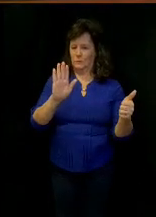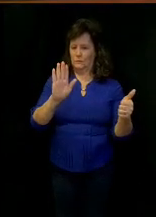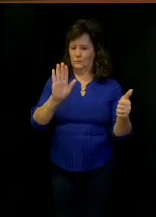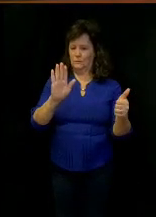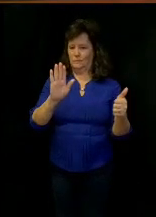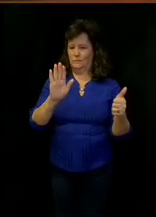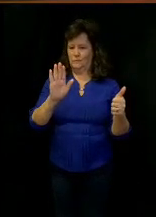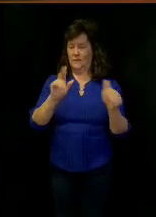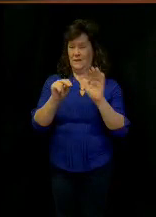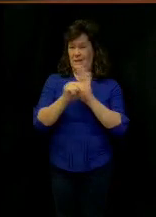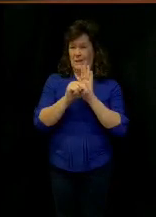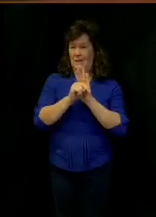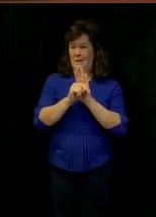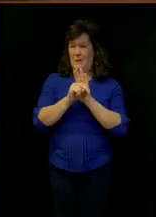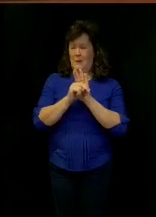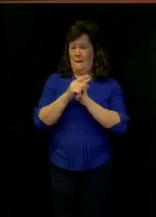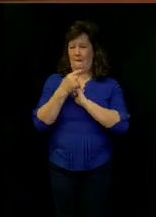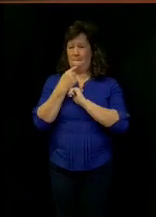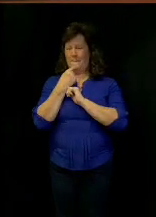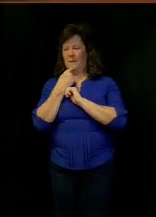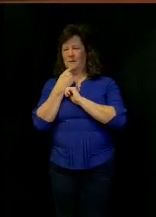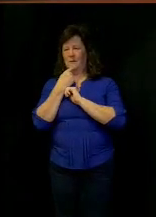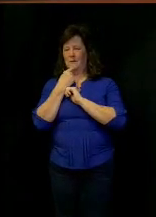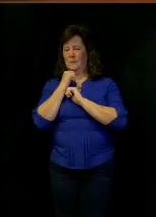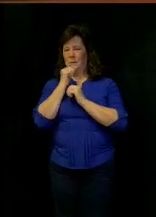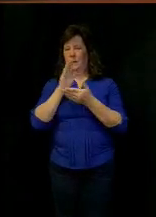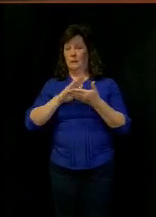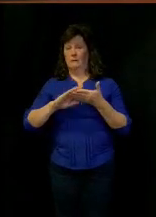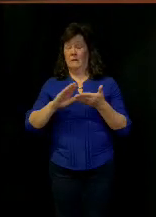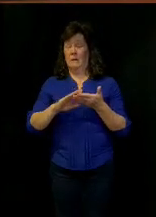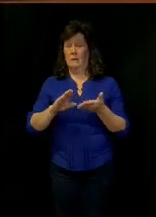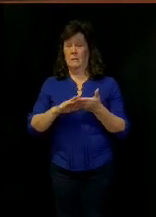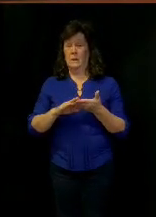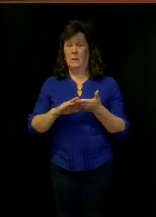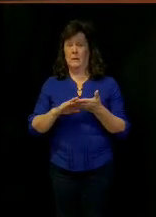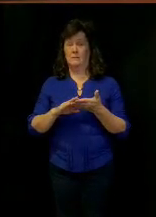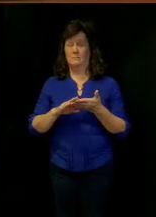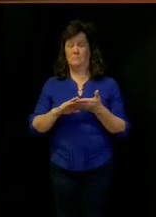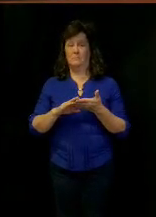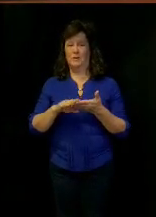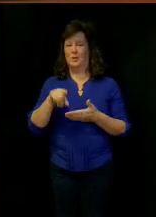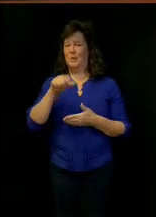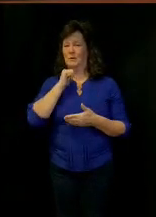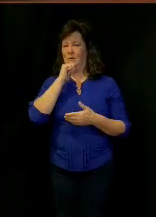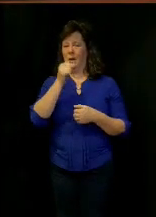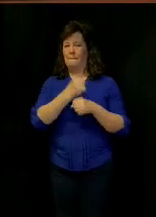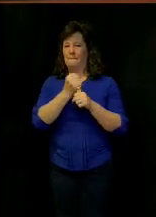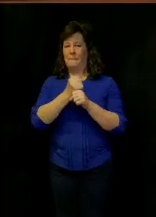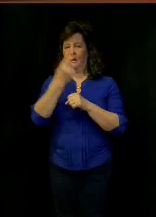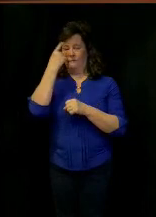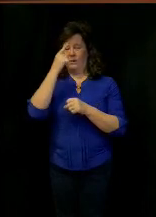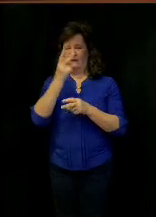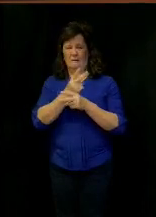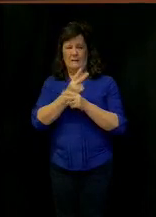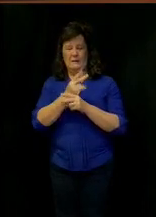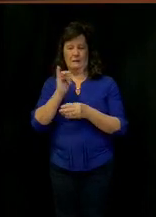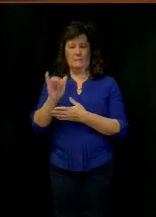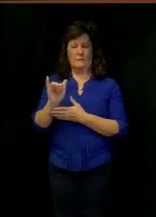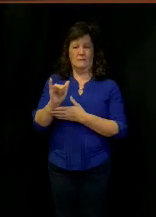That negativity, that bitterness, that unforgiveness is pouring out. Listen, you were never created for that.